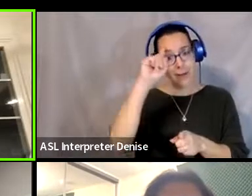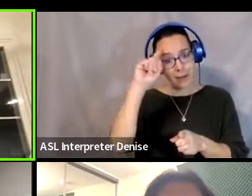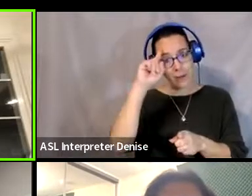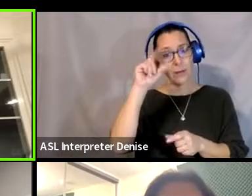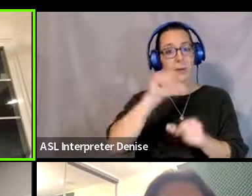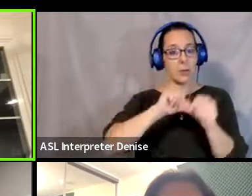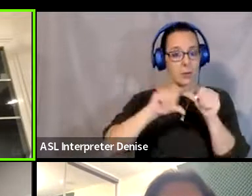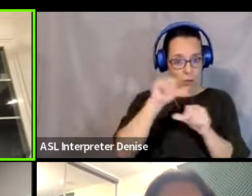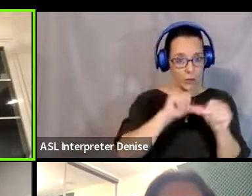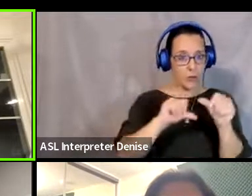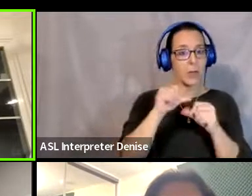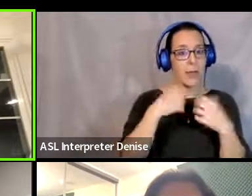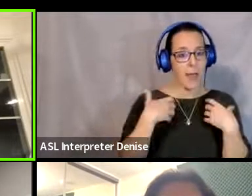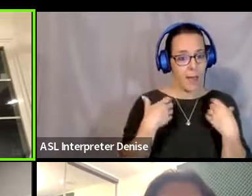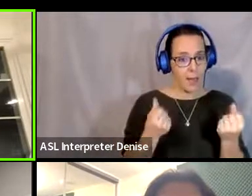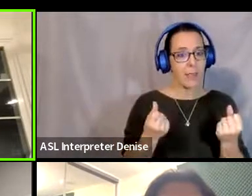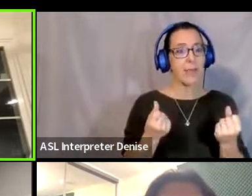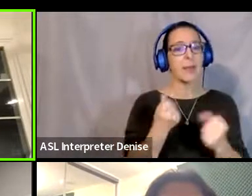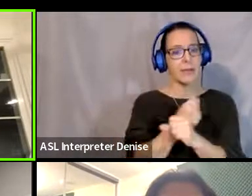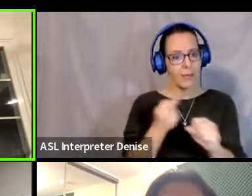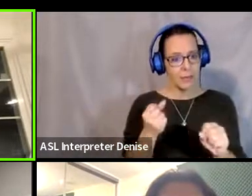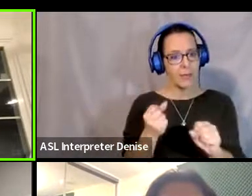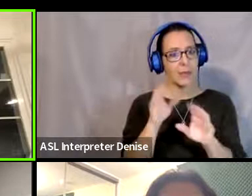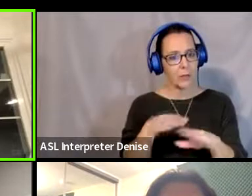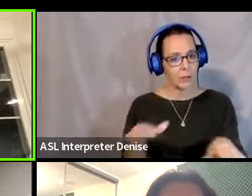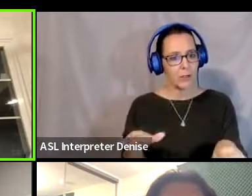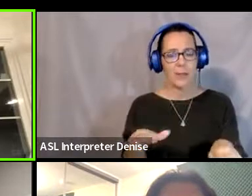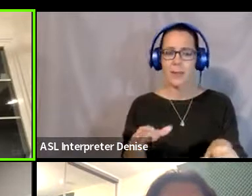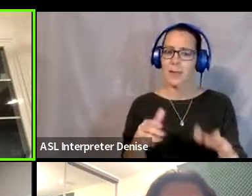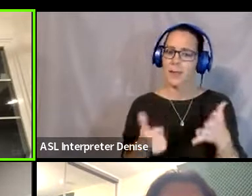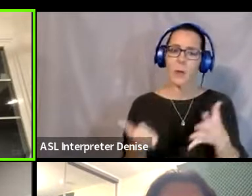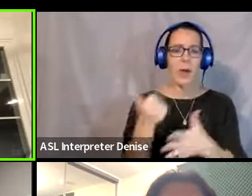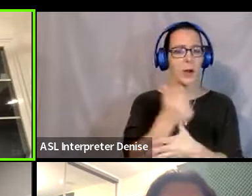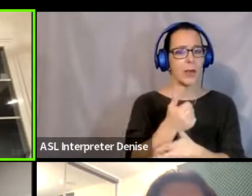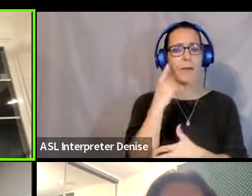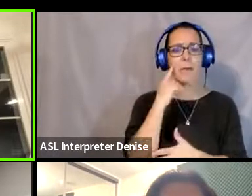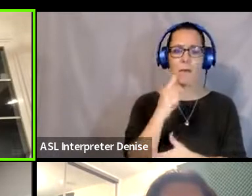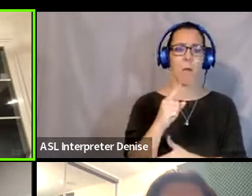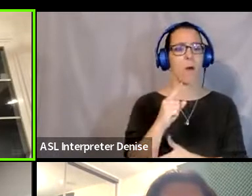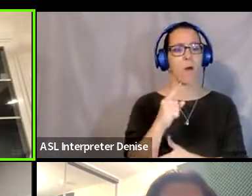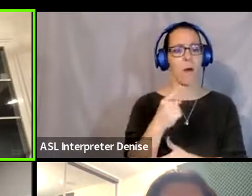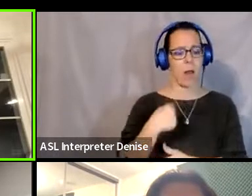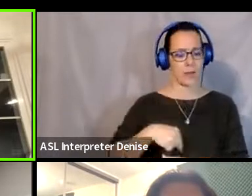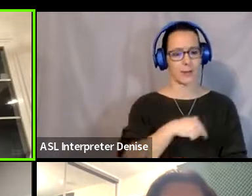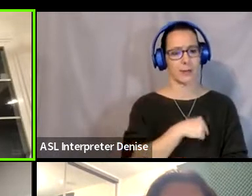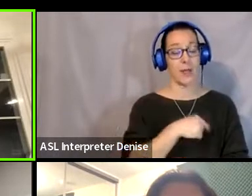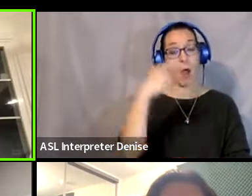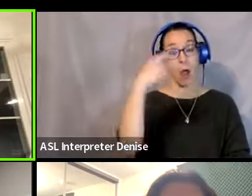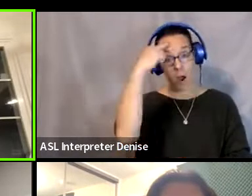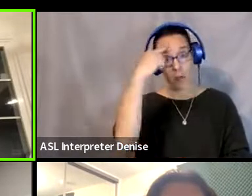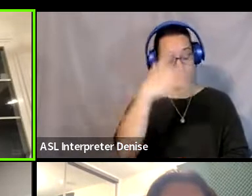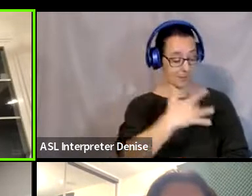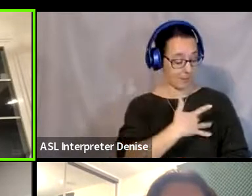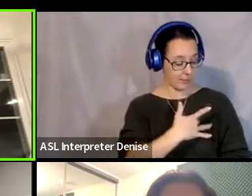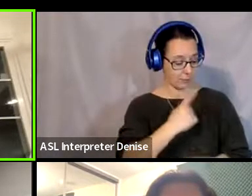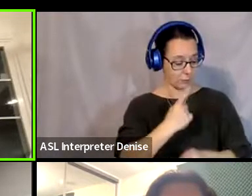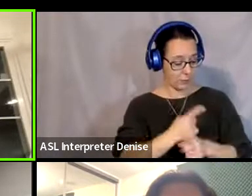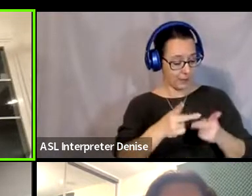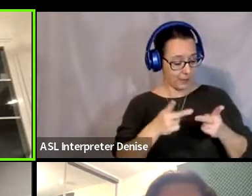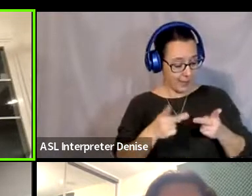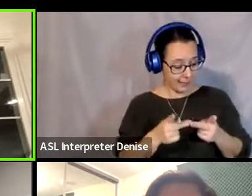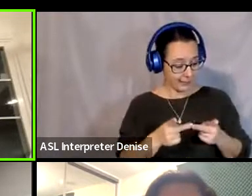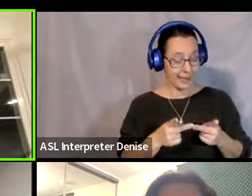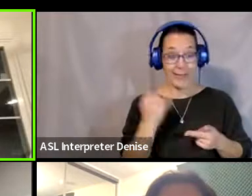health and safety of our kids is a number one priority. If hearts and minds are in the right place, learning is going to happen. And that's at the forefront of everything we